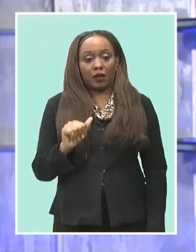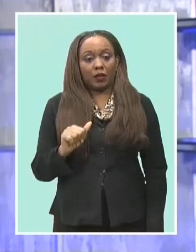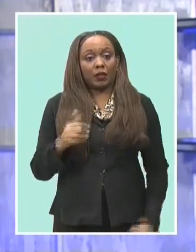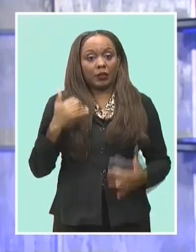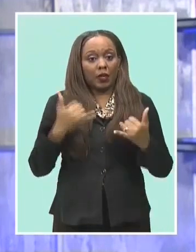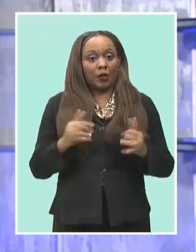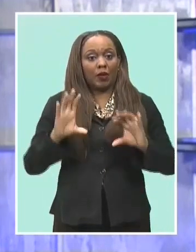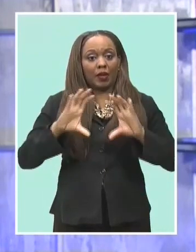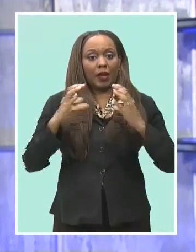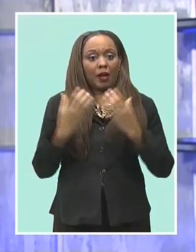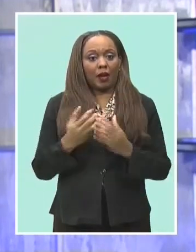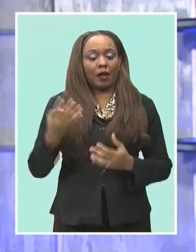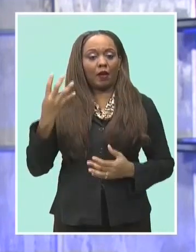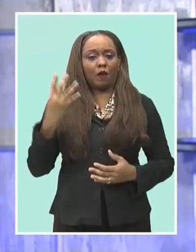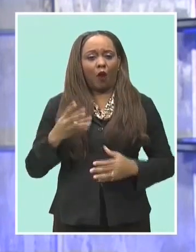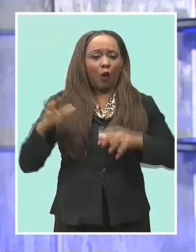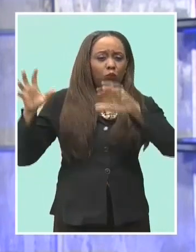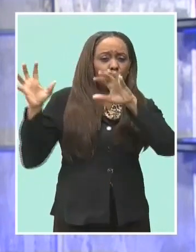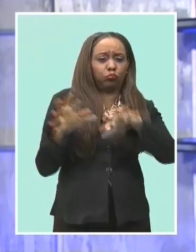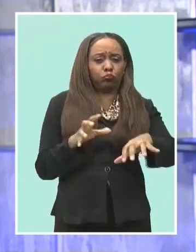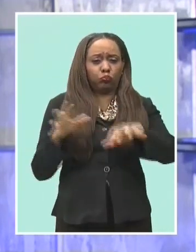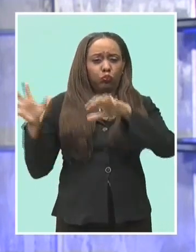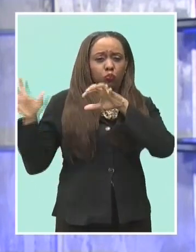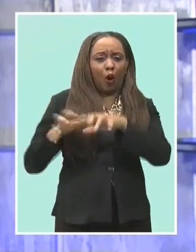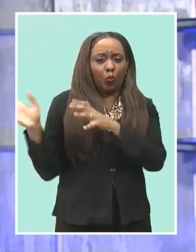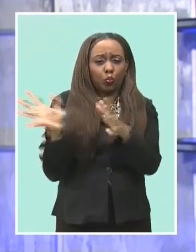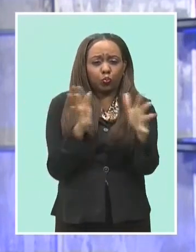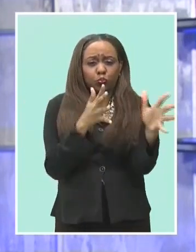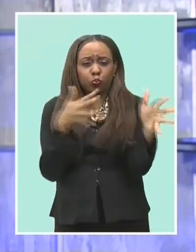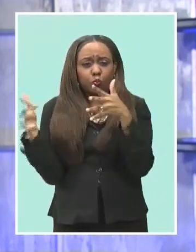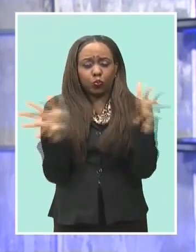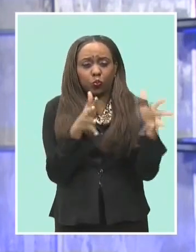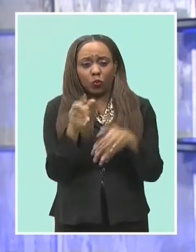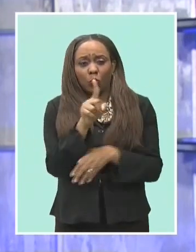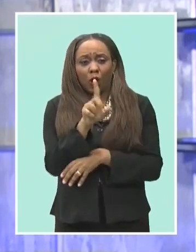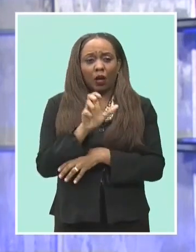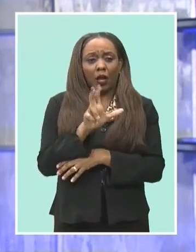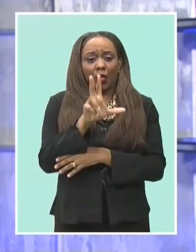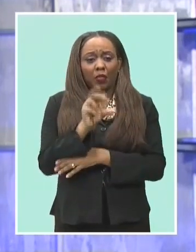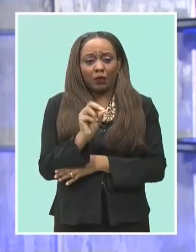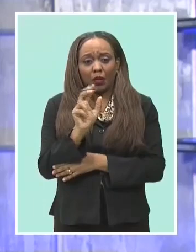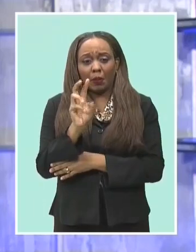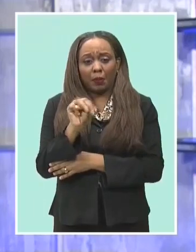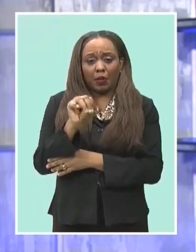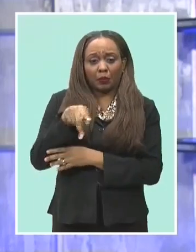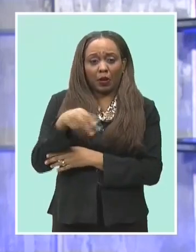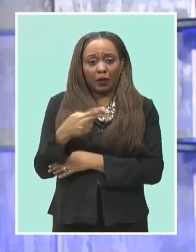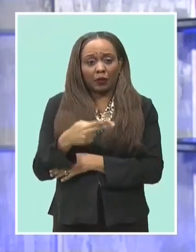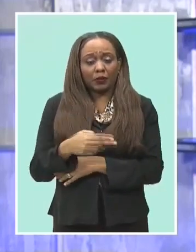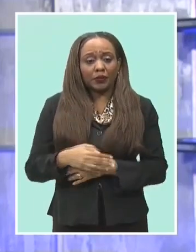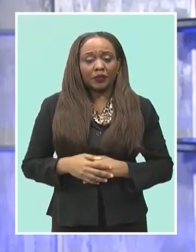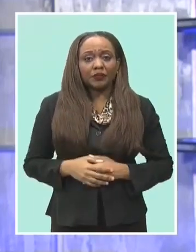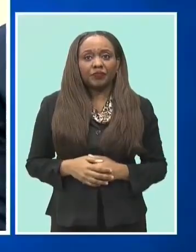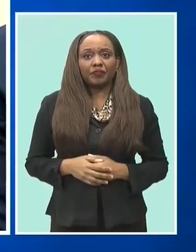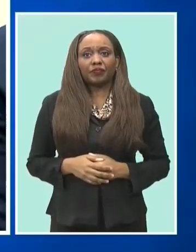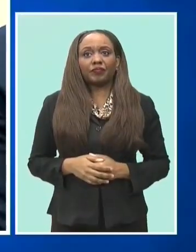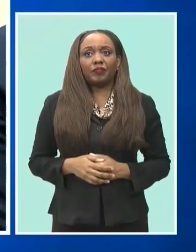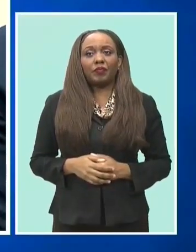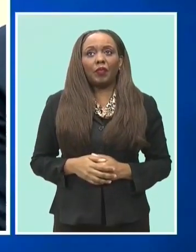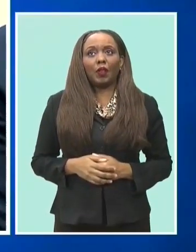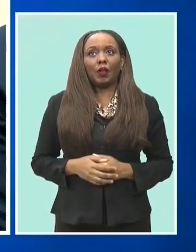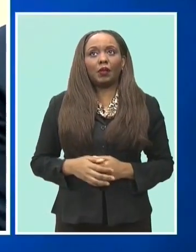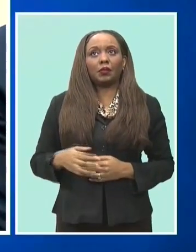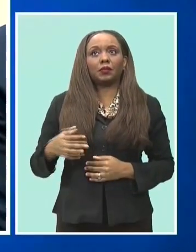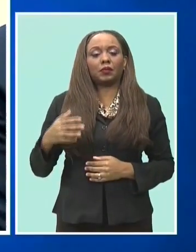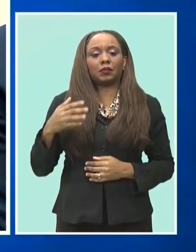storm, bringing intense rains and sustained winds of 130 miles per hour. It is expected